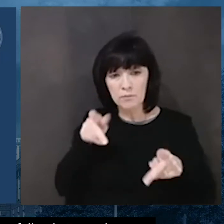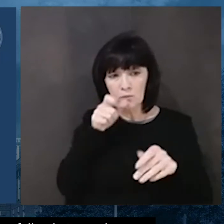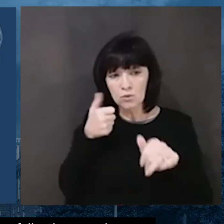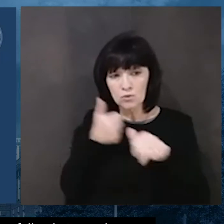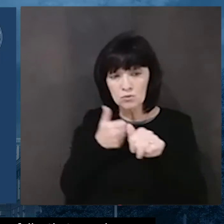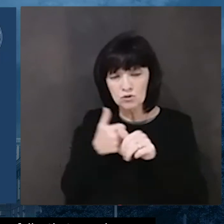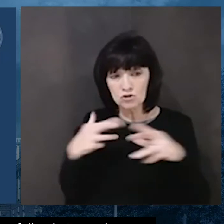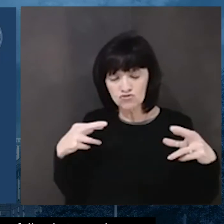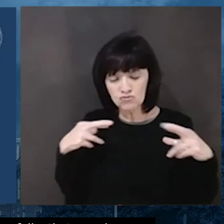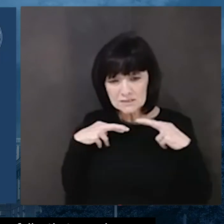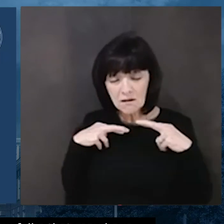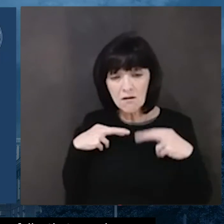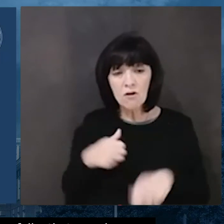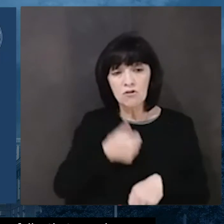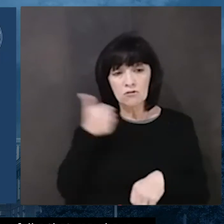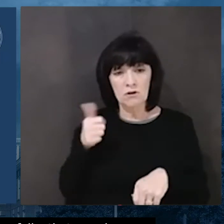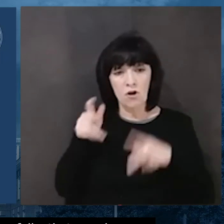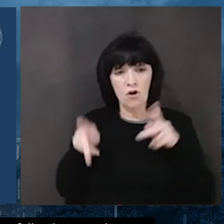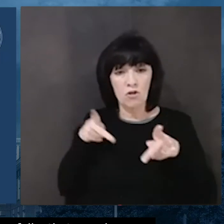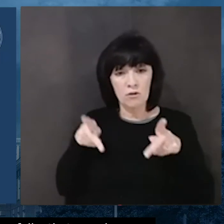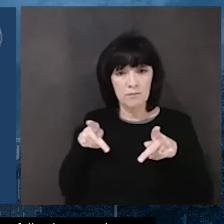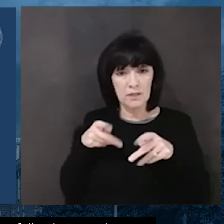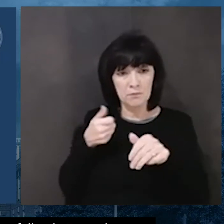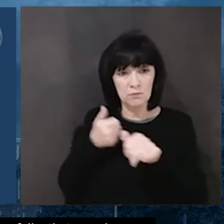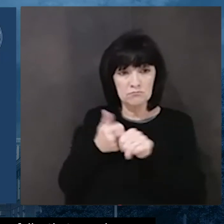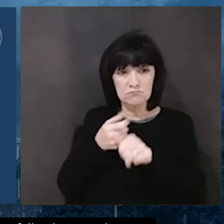and professionals, to get